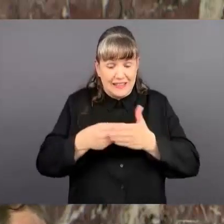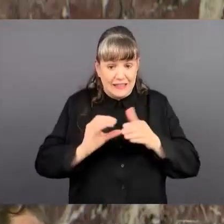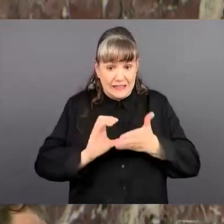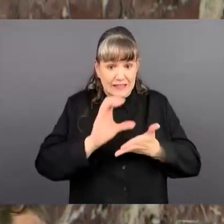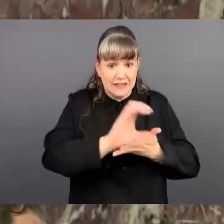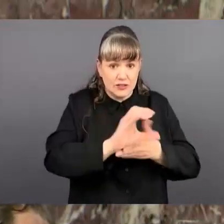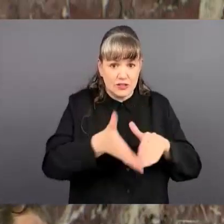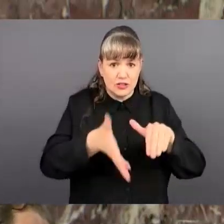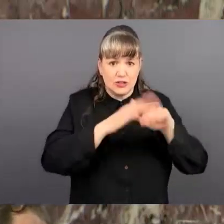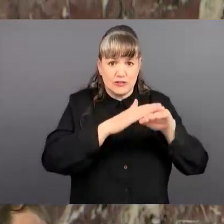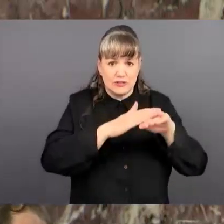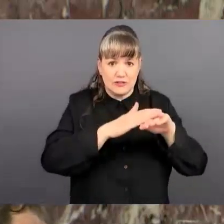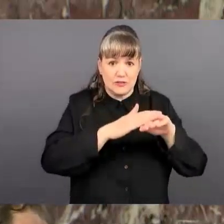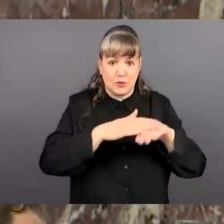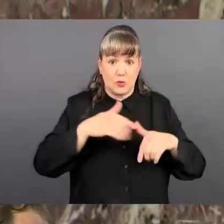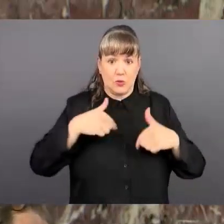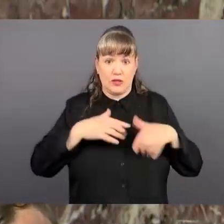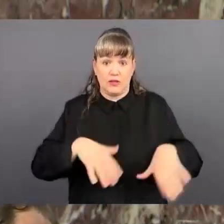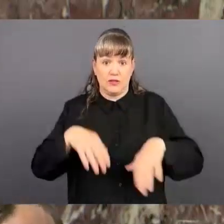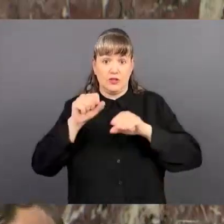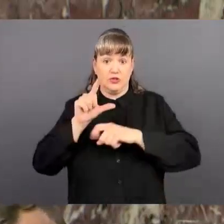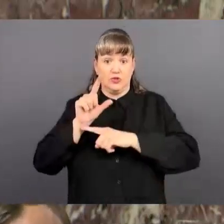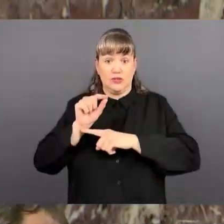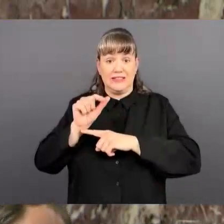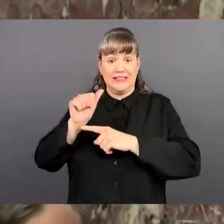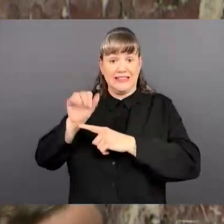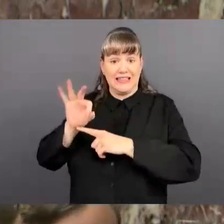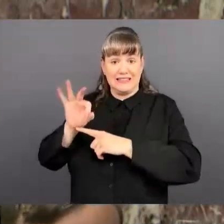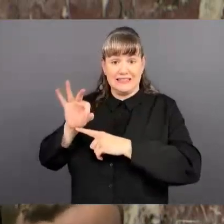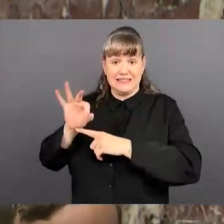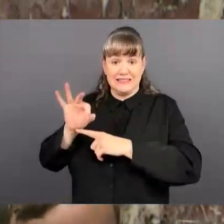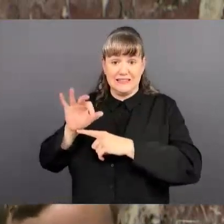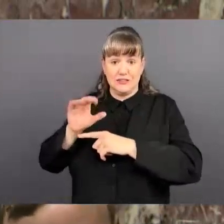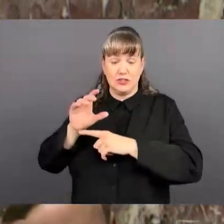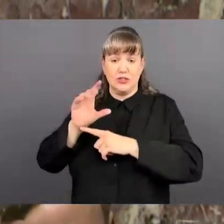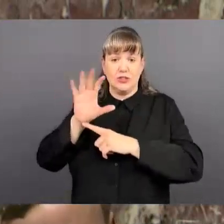in 2017 to over $13,600.